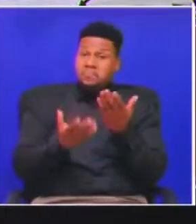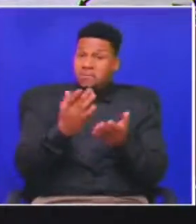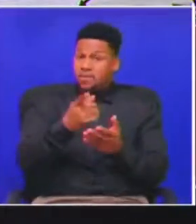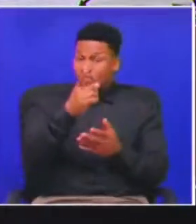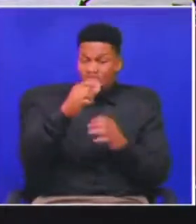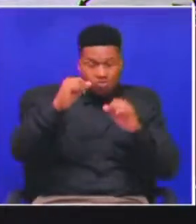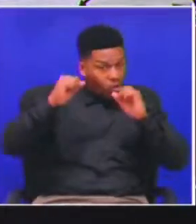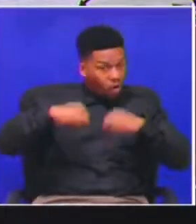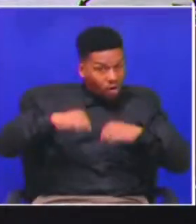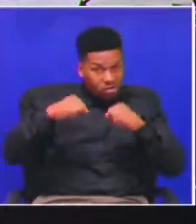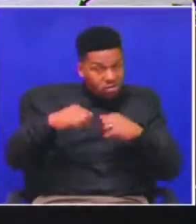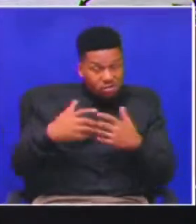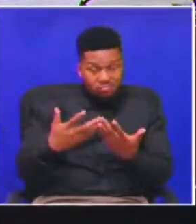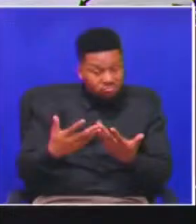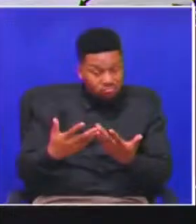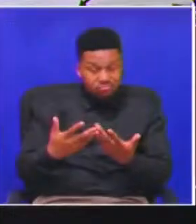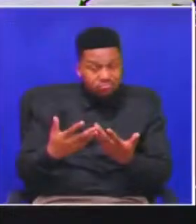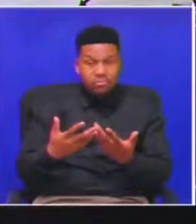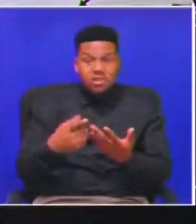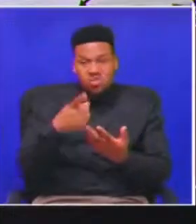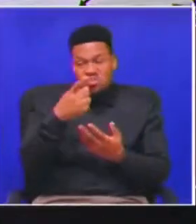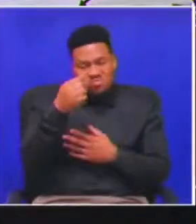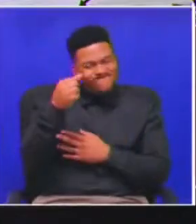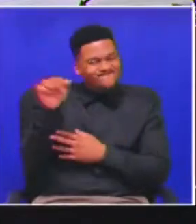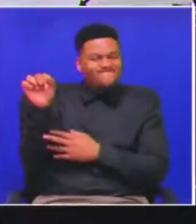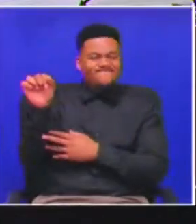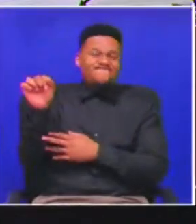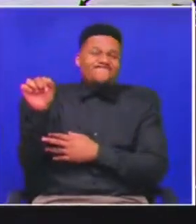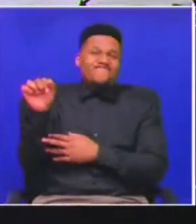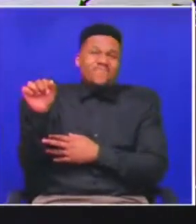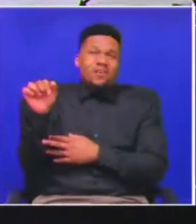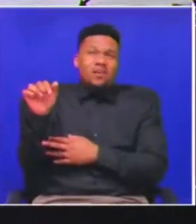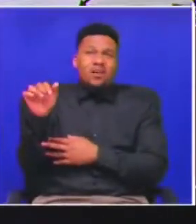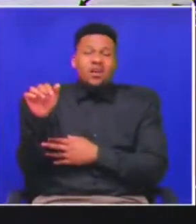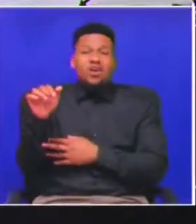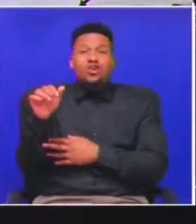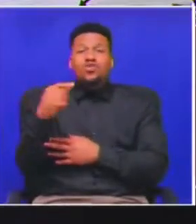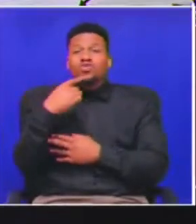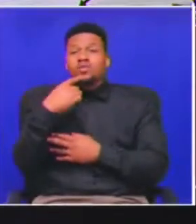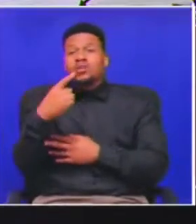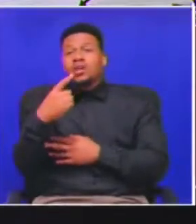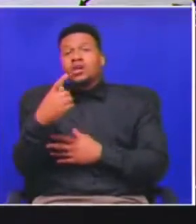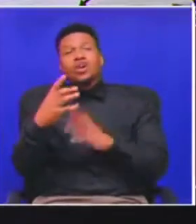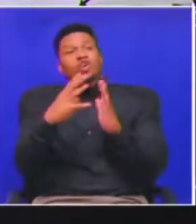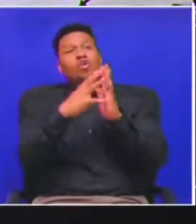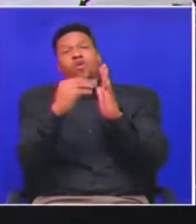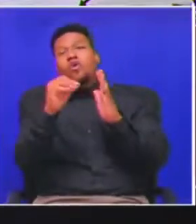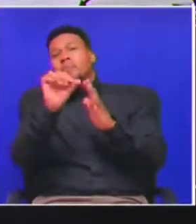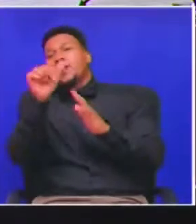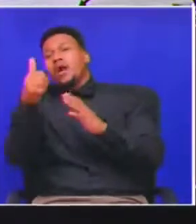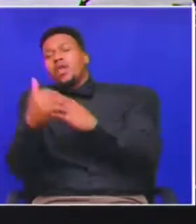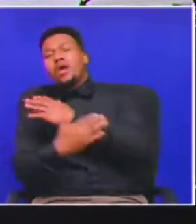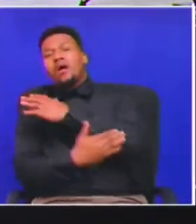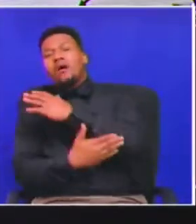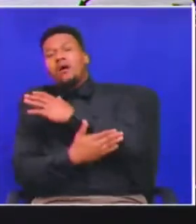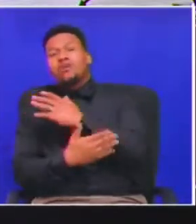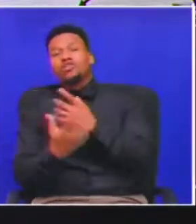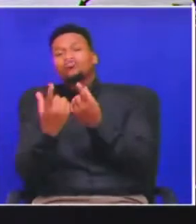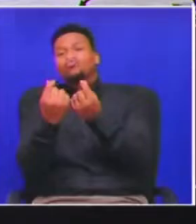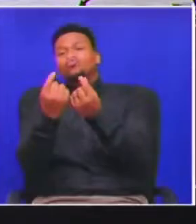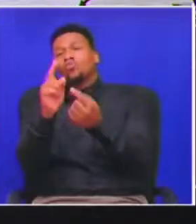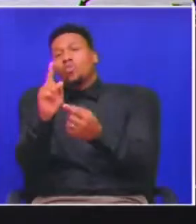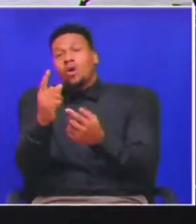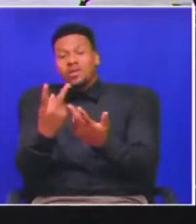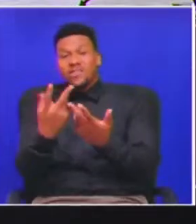instance, we should do what other countries continue to do, and we saw it to good effect in